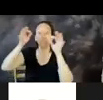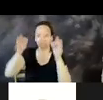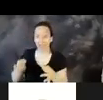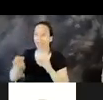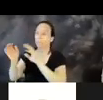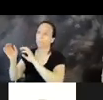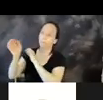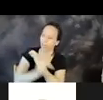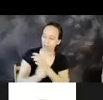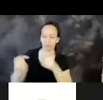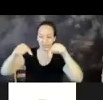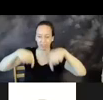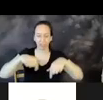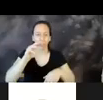MBTA.